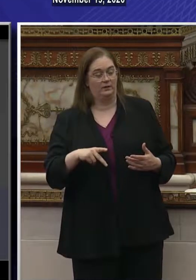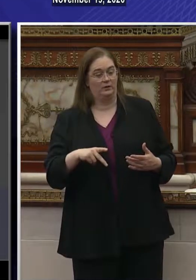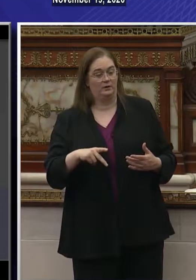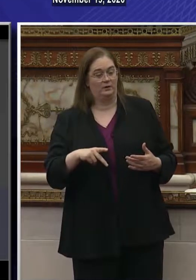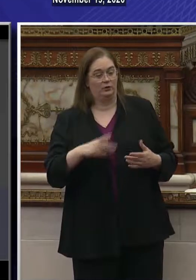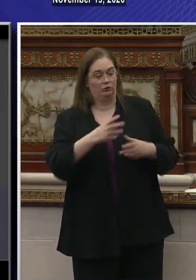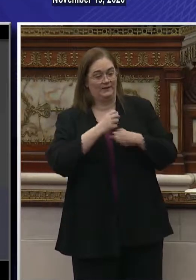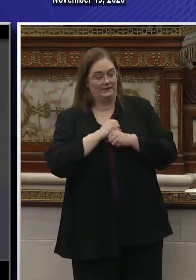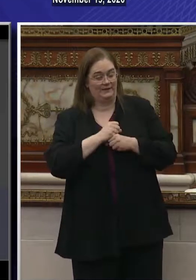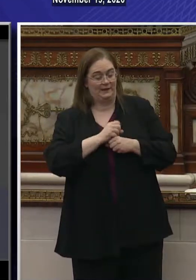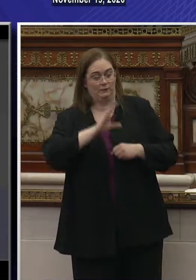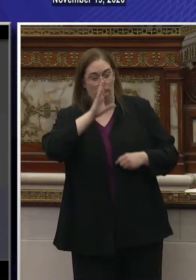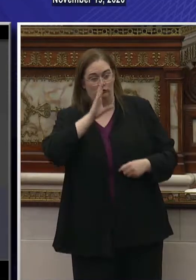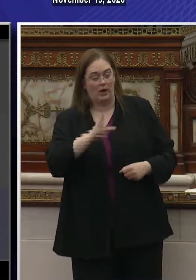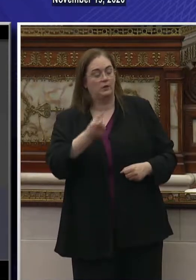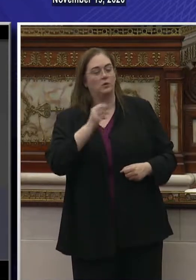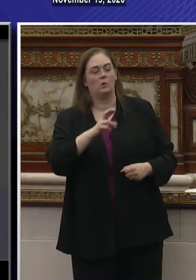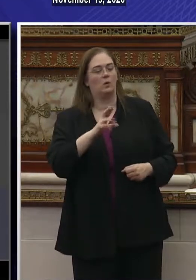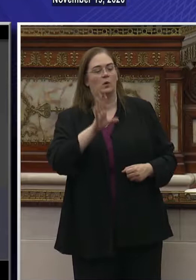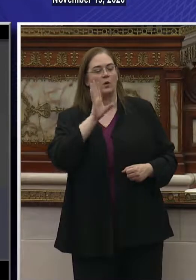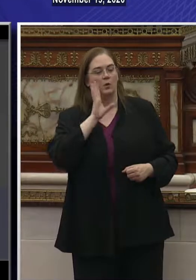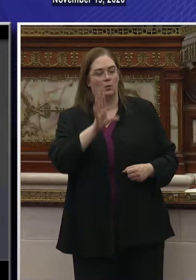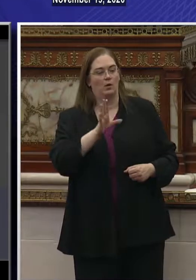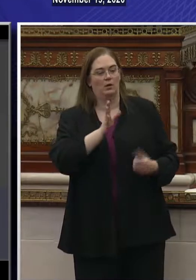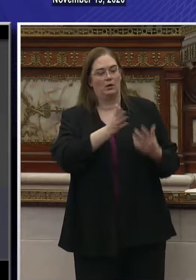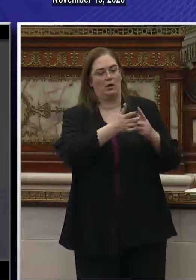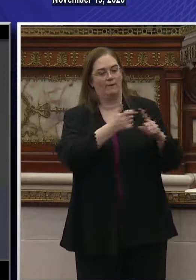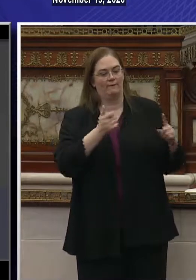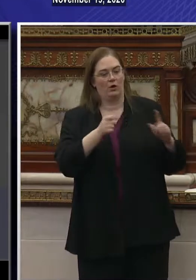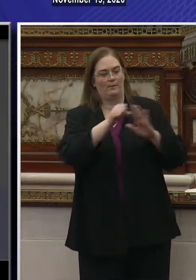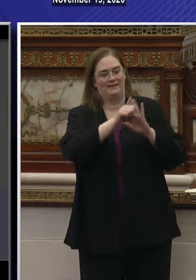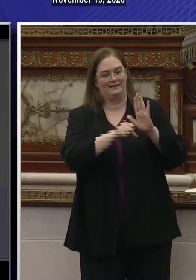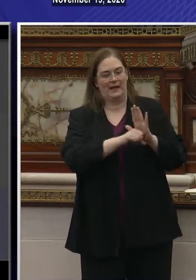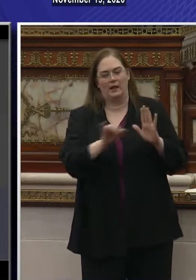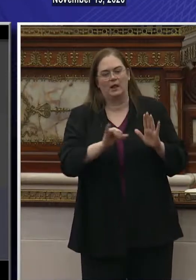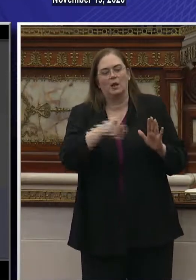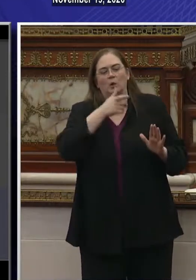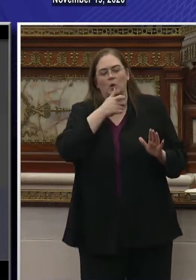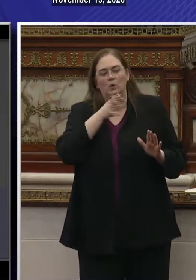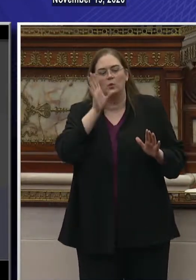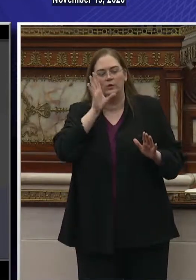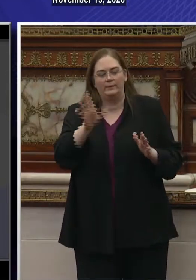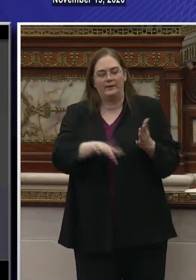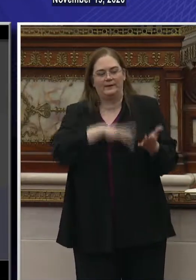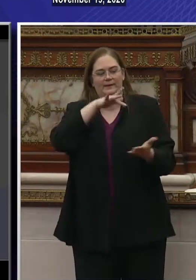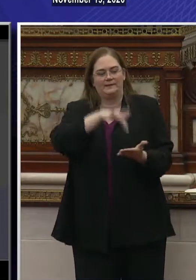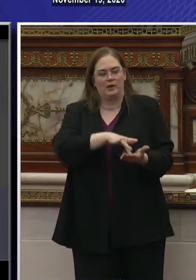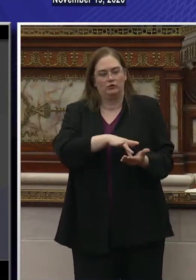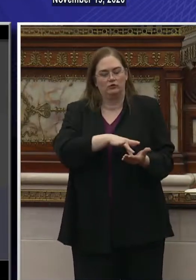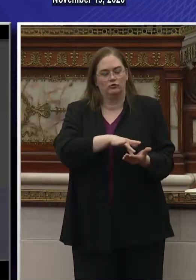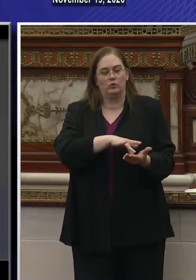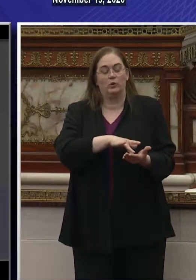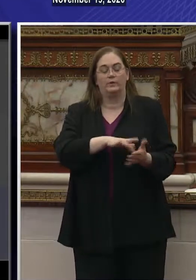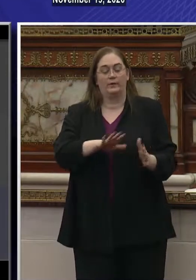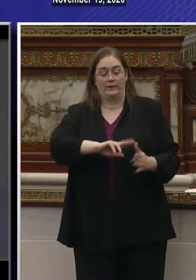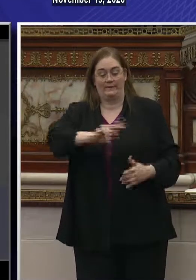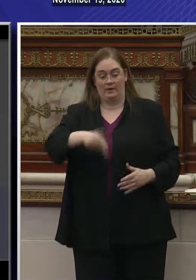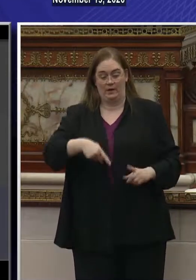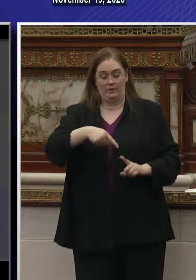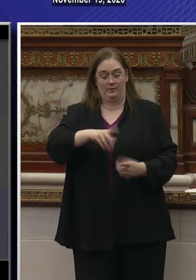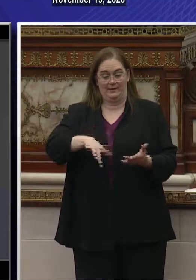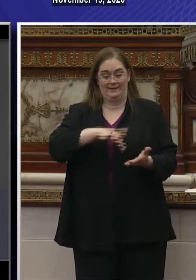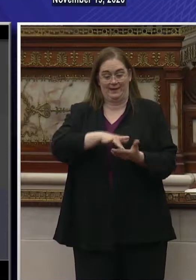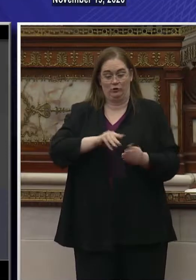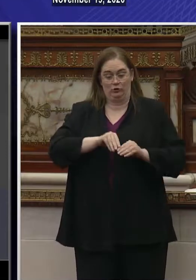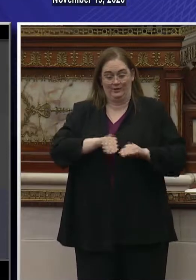Philadelphia receive direct, or will it come from the state? Like, who would be the centralized? Would Philadelphia be the